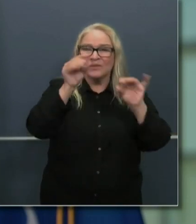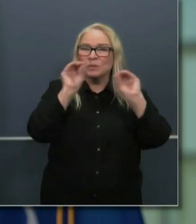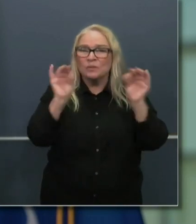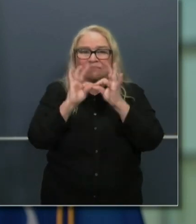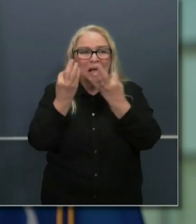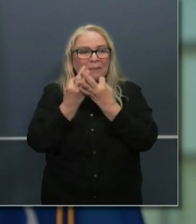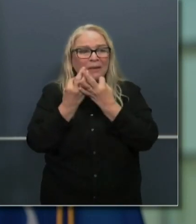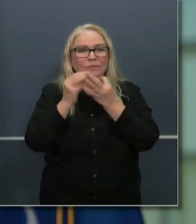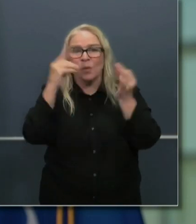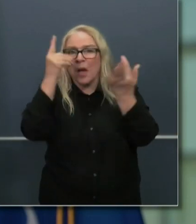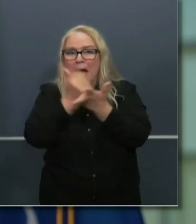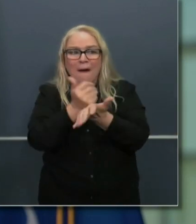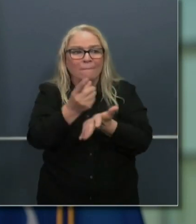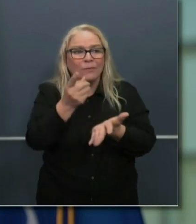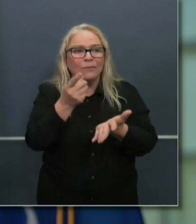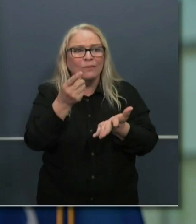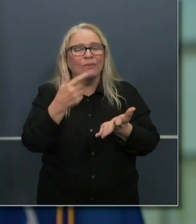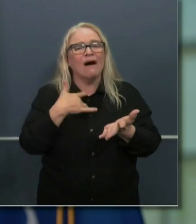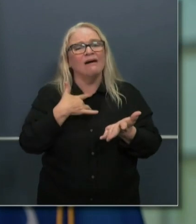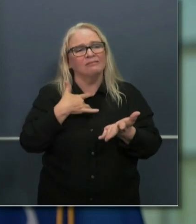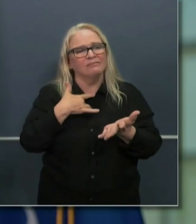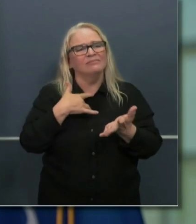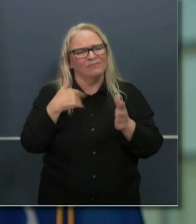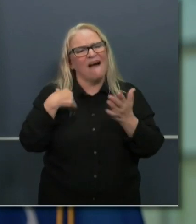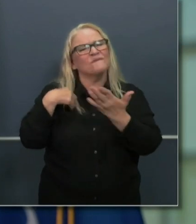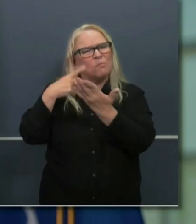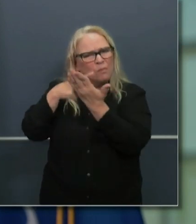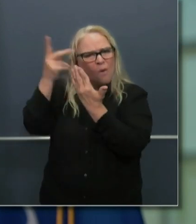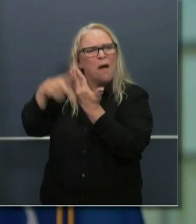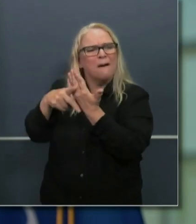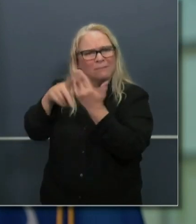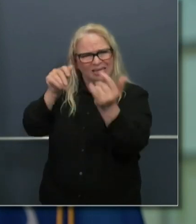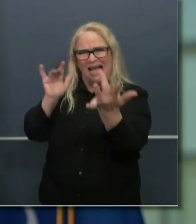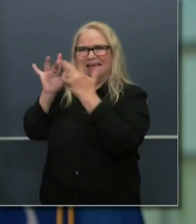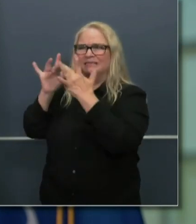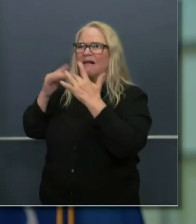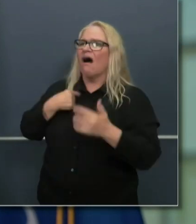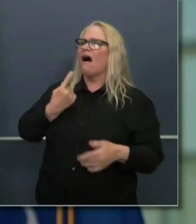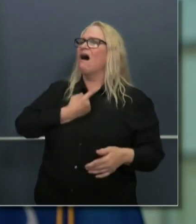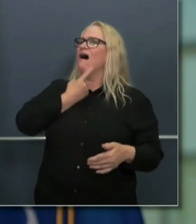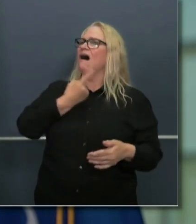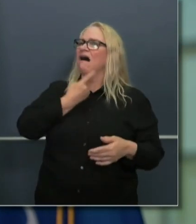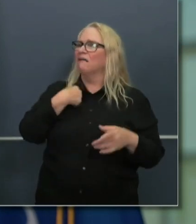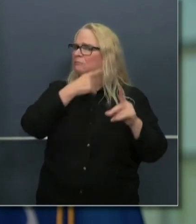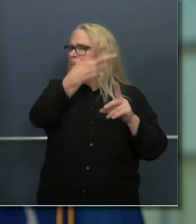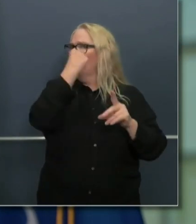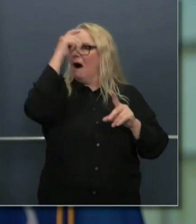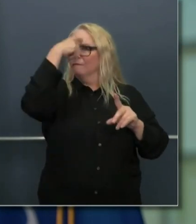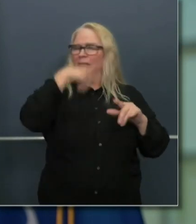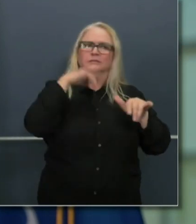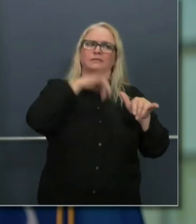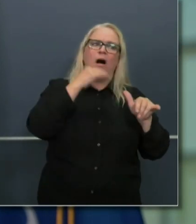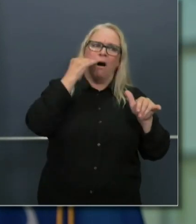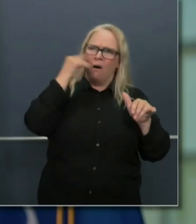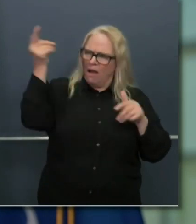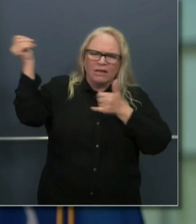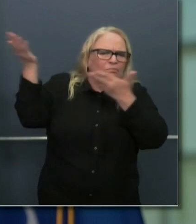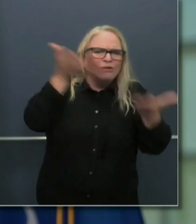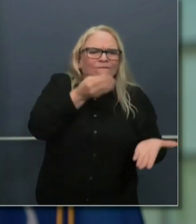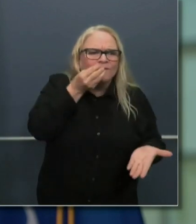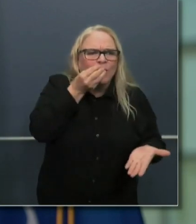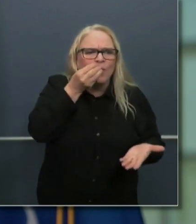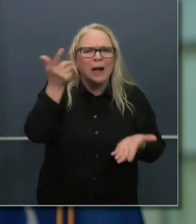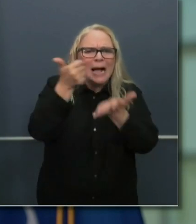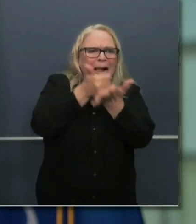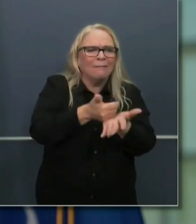you, we have a great program called Great Plates. And we encourage you or your loved ones, if you don't have access to the tools of